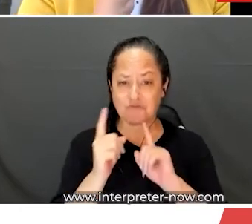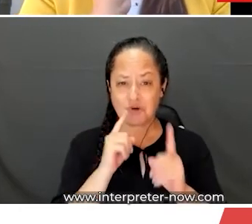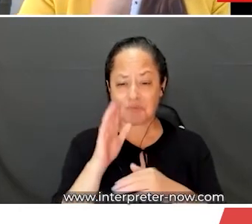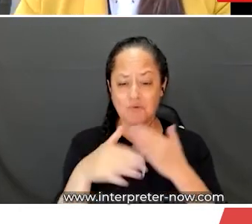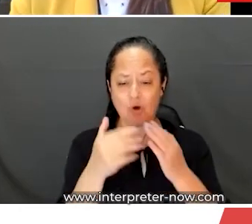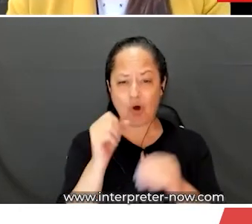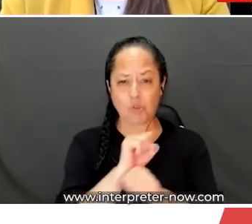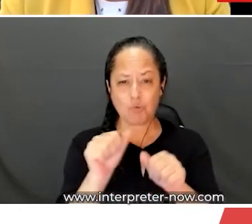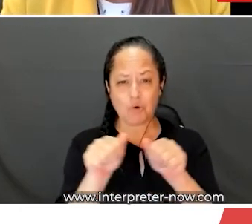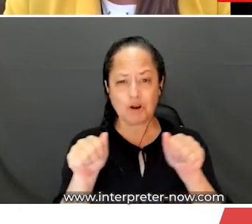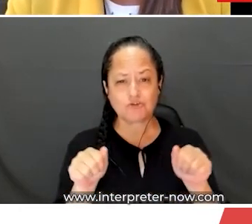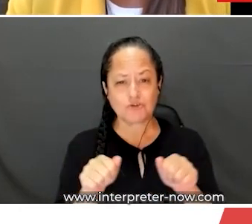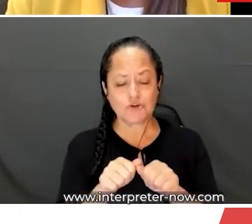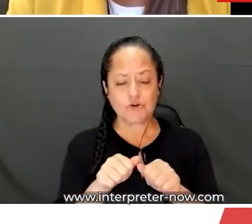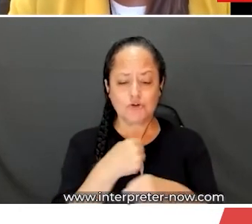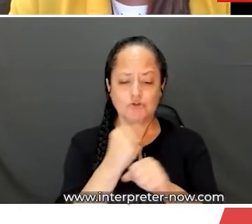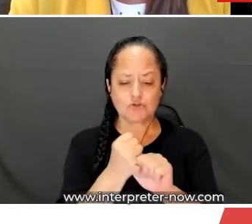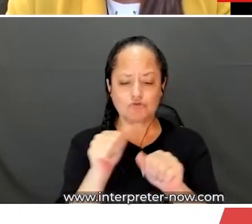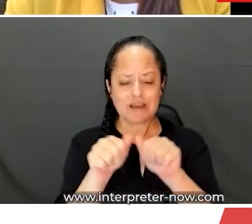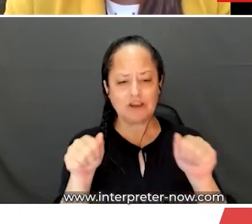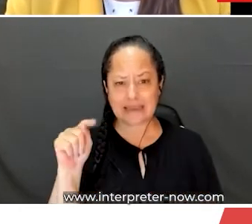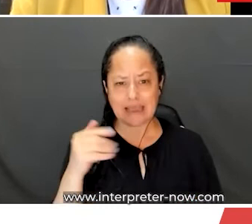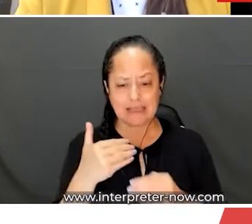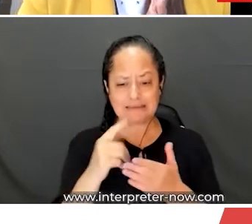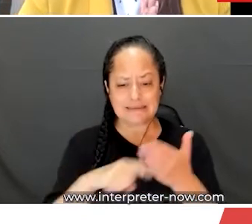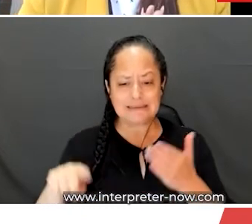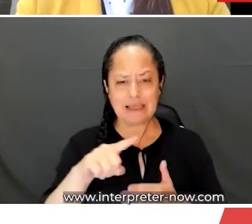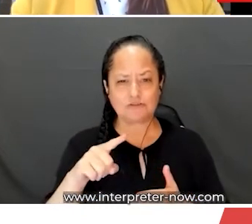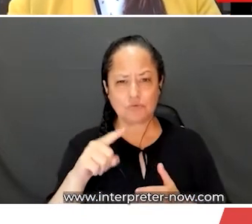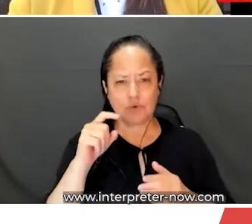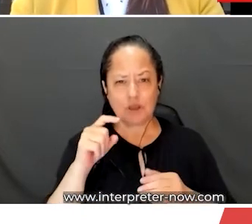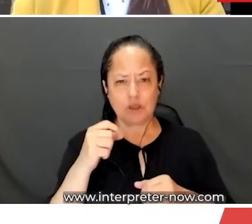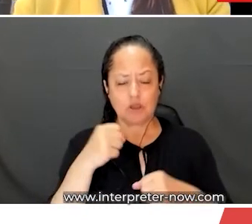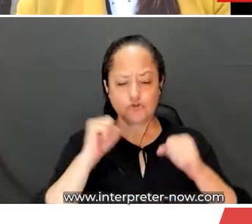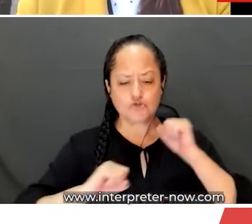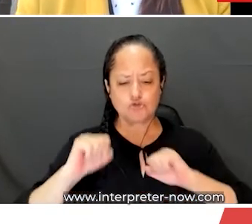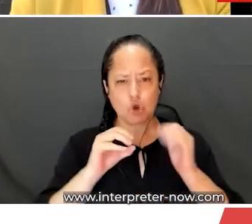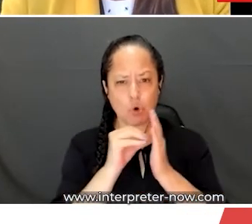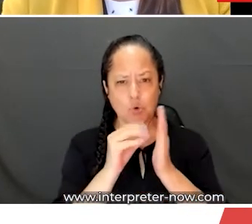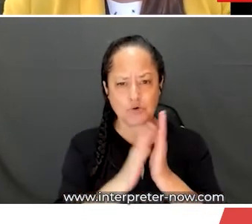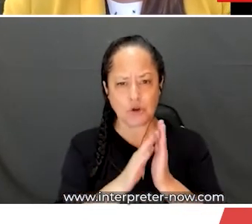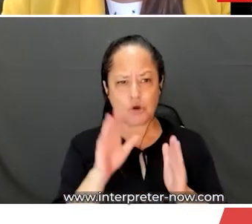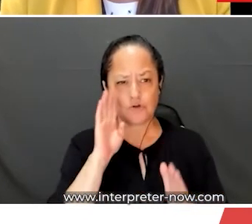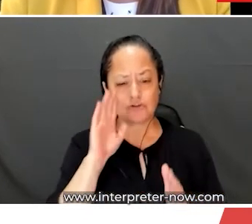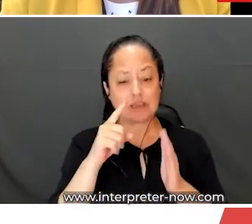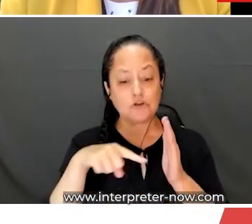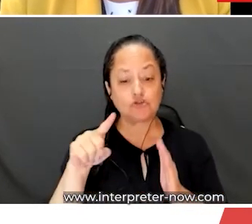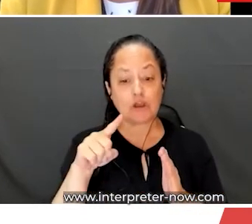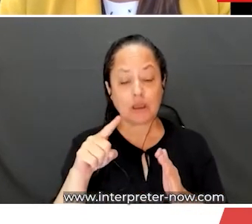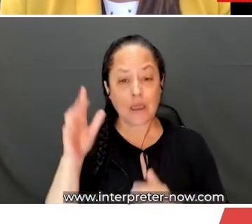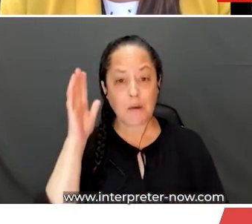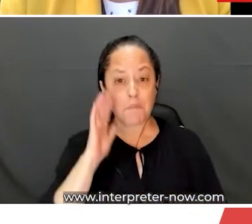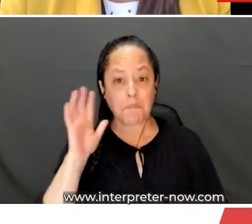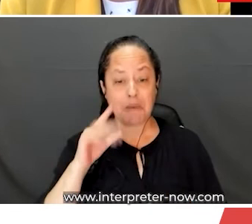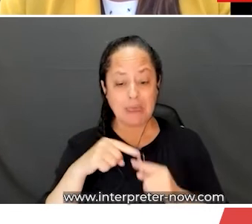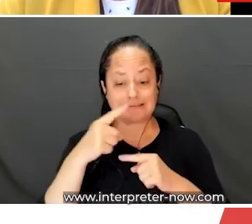you do to create change in our ecosystems. And you can always check out this episode and any past episodes